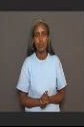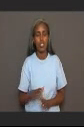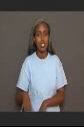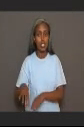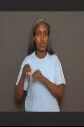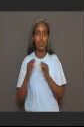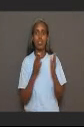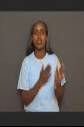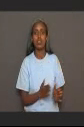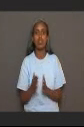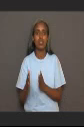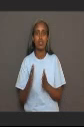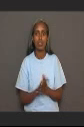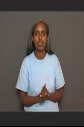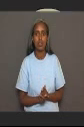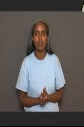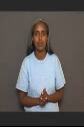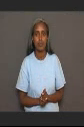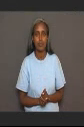Students, let's get ready.